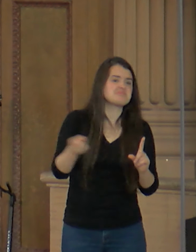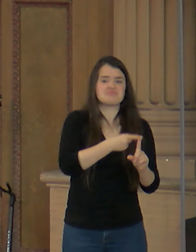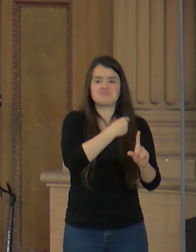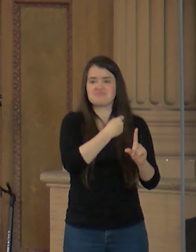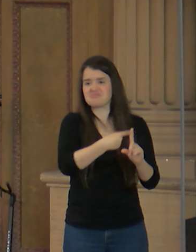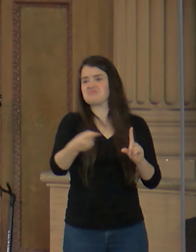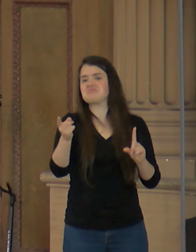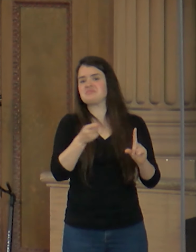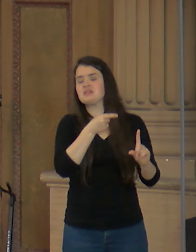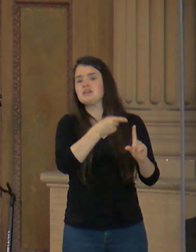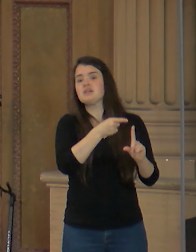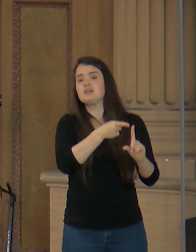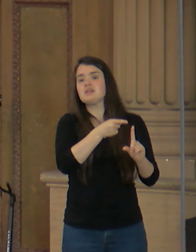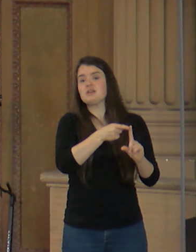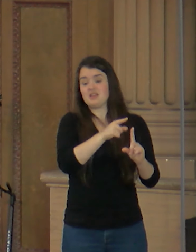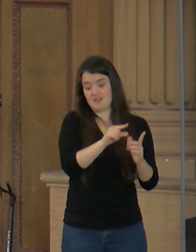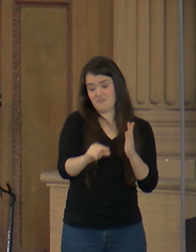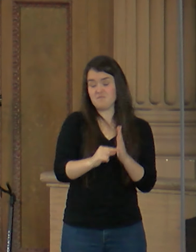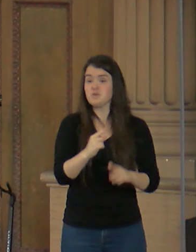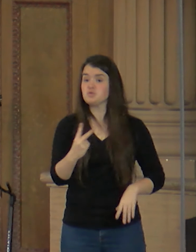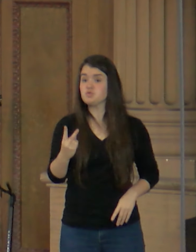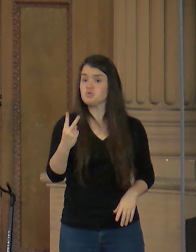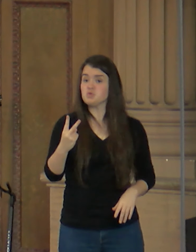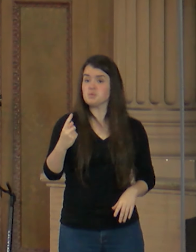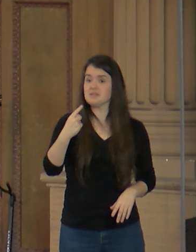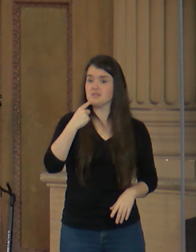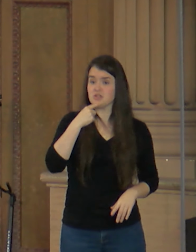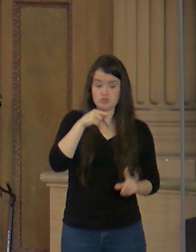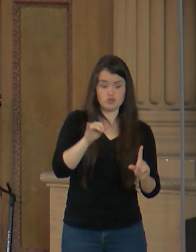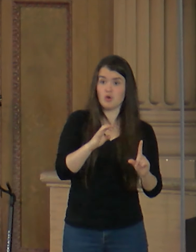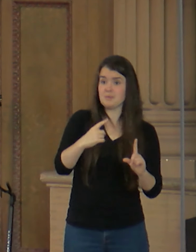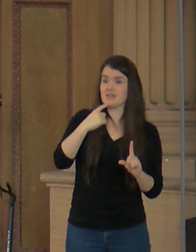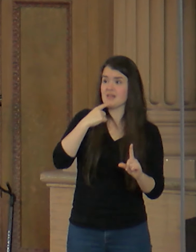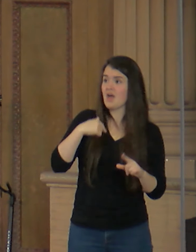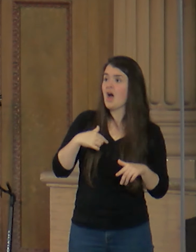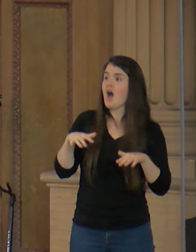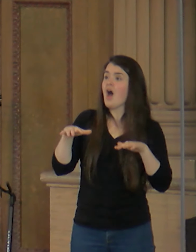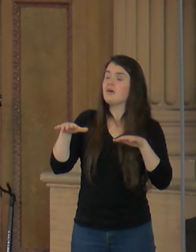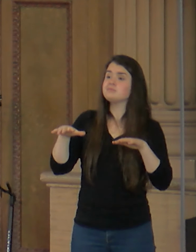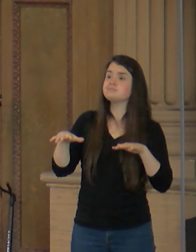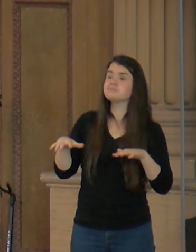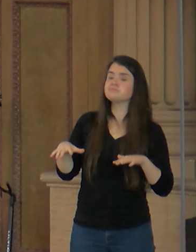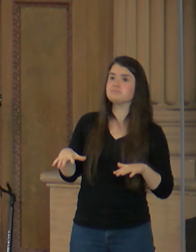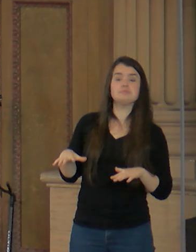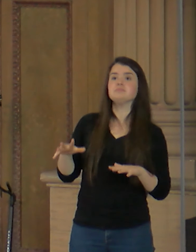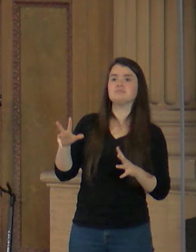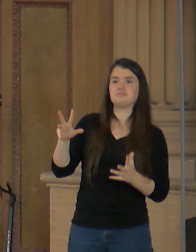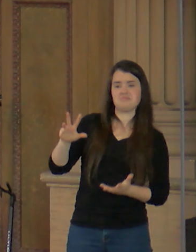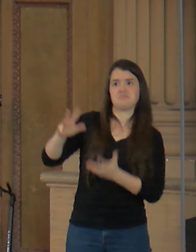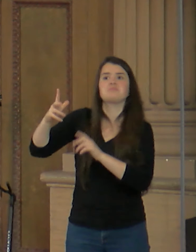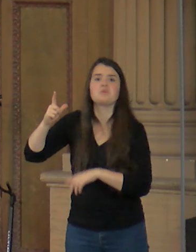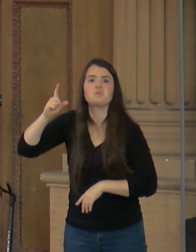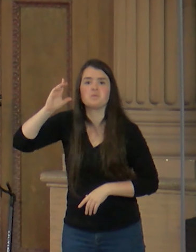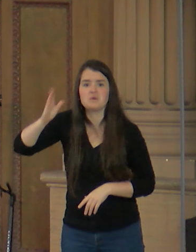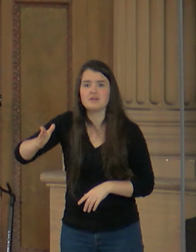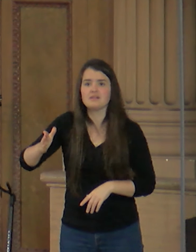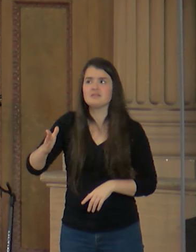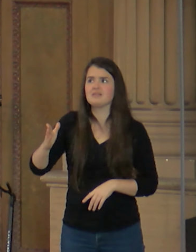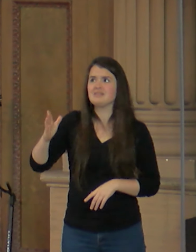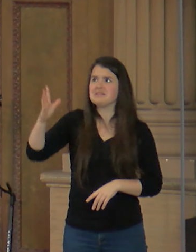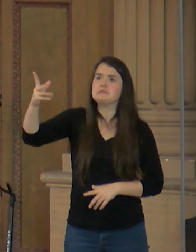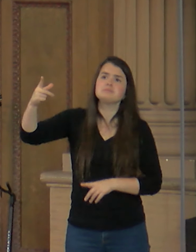2, he says, I was at ease, and he broke me apart. He seized me by the neck and dashed me to pieces. He has set me up as